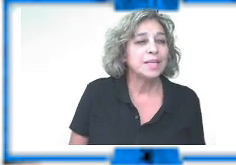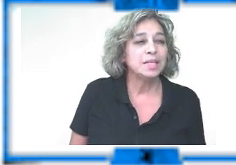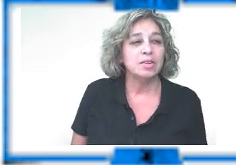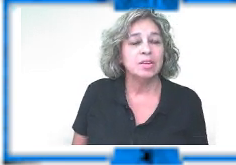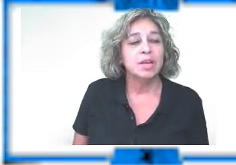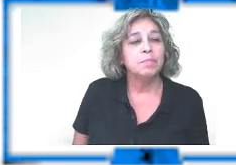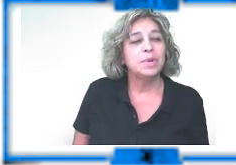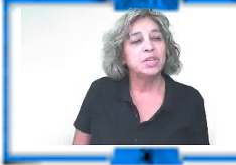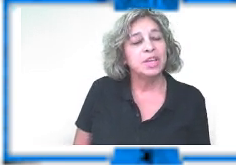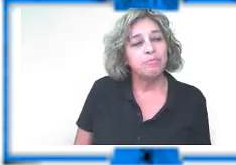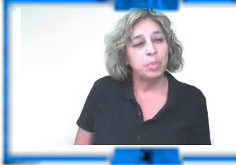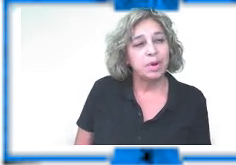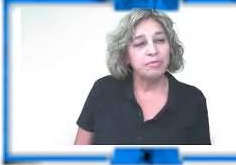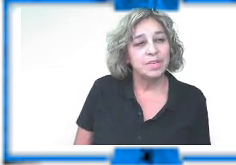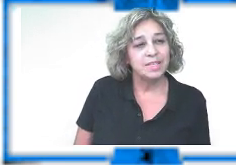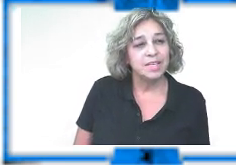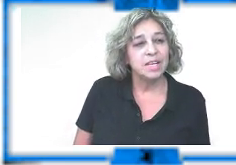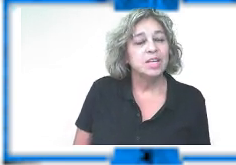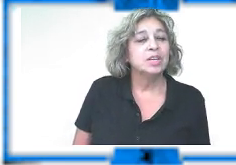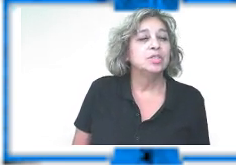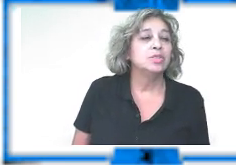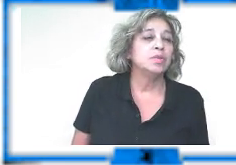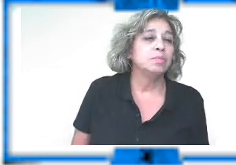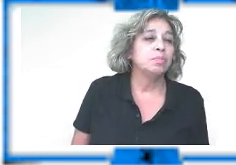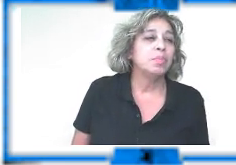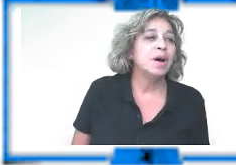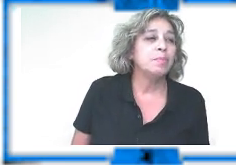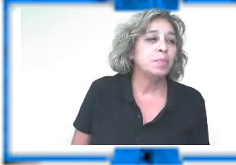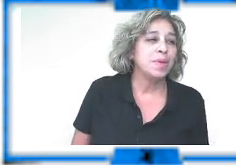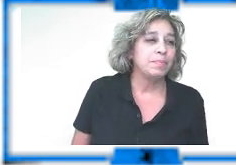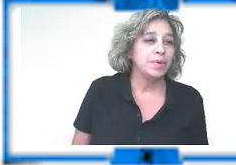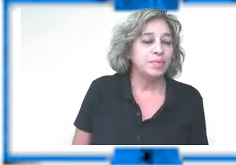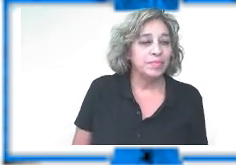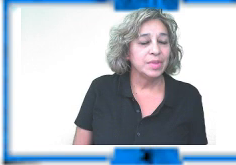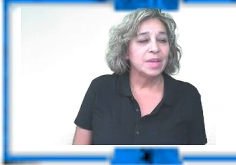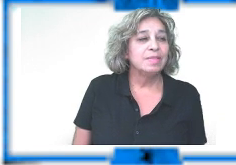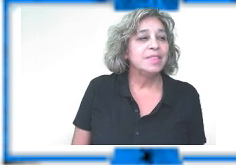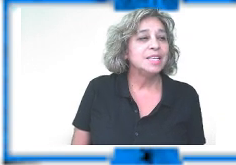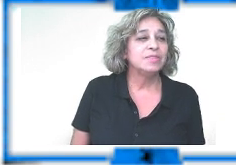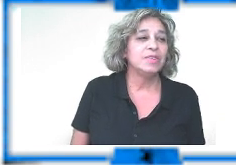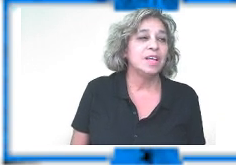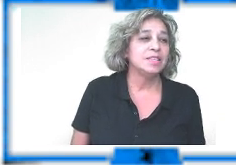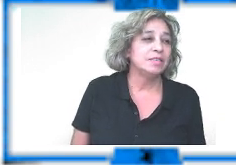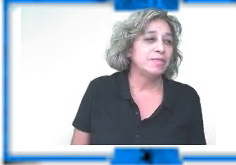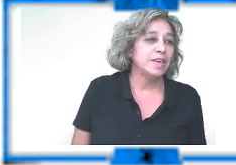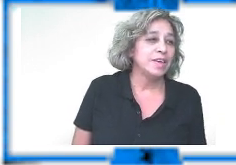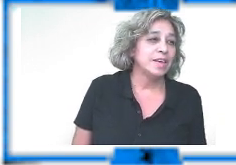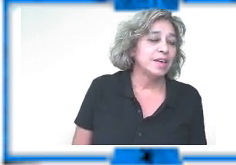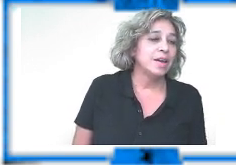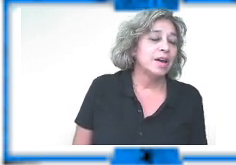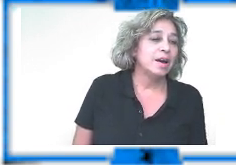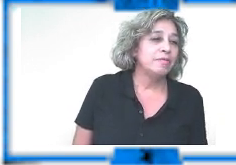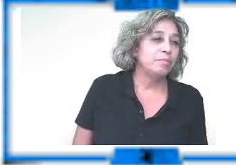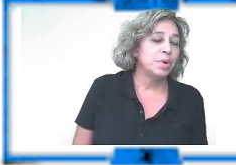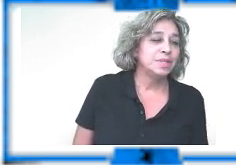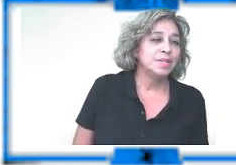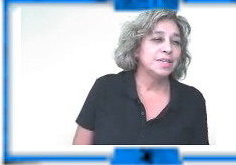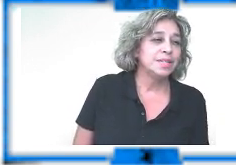darle preferencia all, but to give preference a la gente humilde. To the esta humble es la people. Filosofía this philosophy del presidente